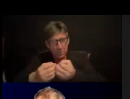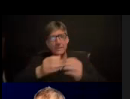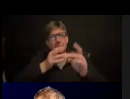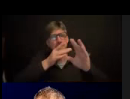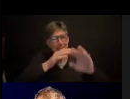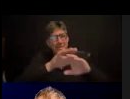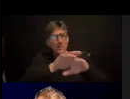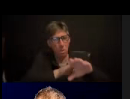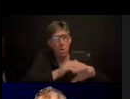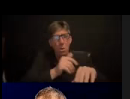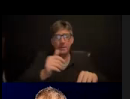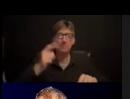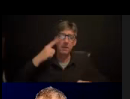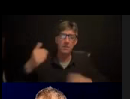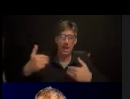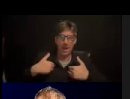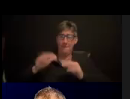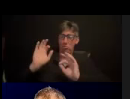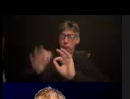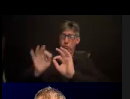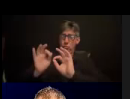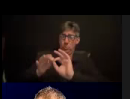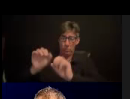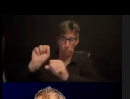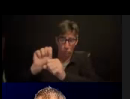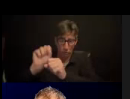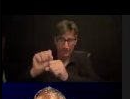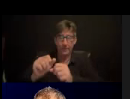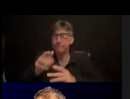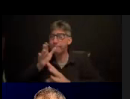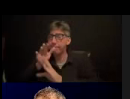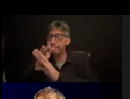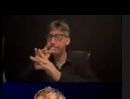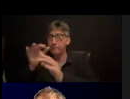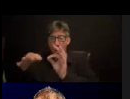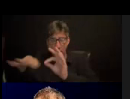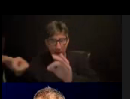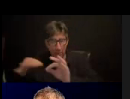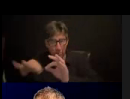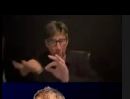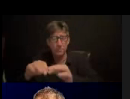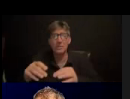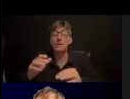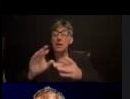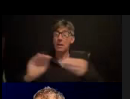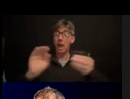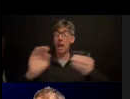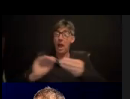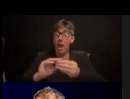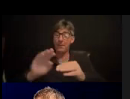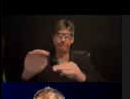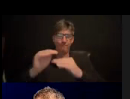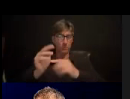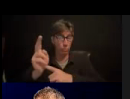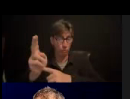working with us this evening. So we ask that you please limit all comments to no more than 2 minutes. We ask that you only make